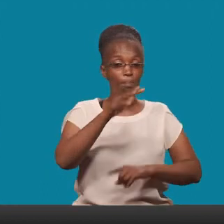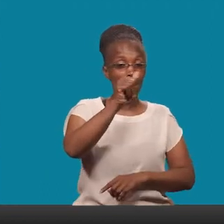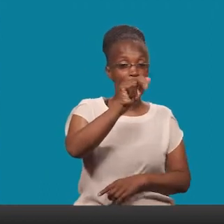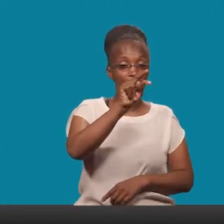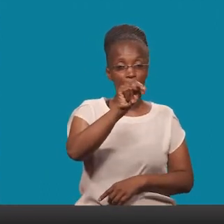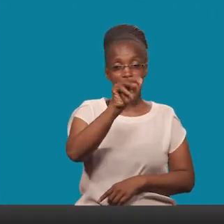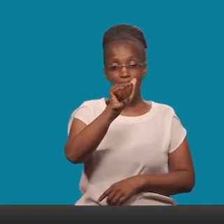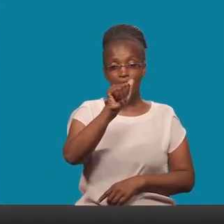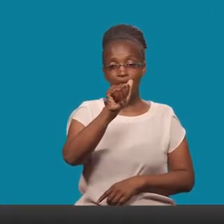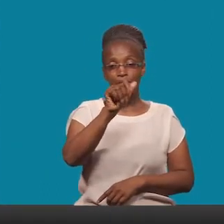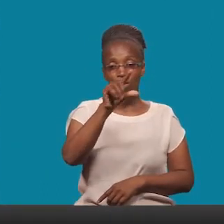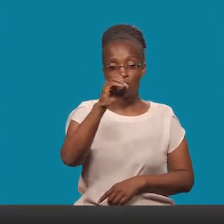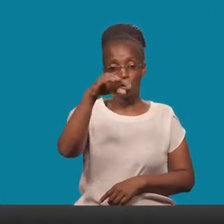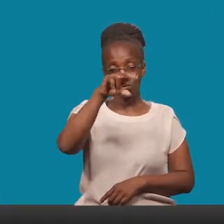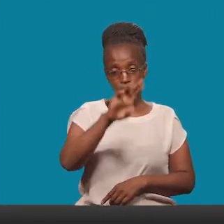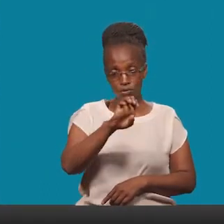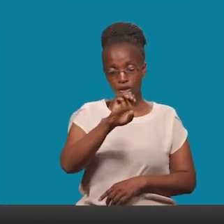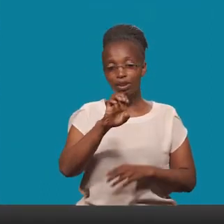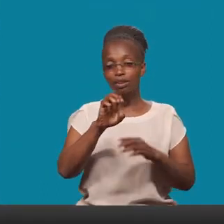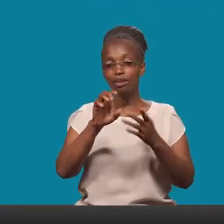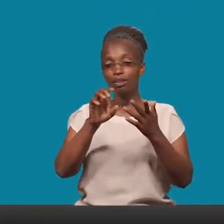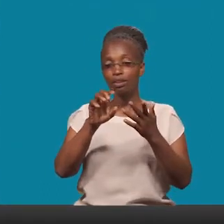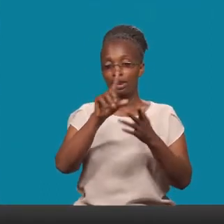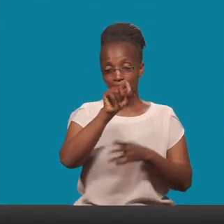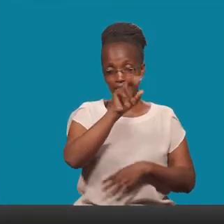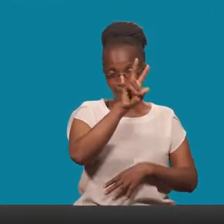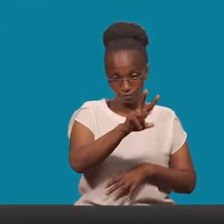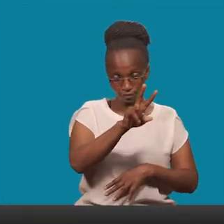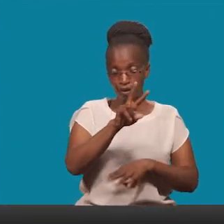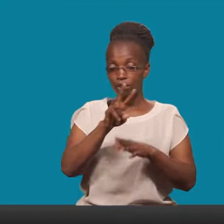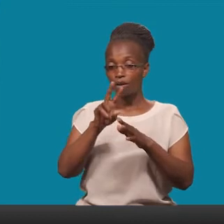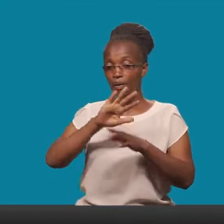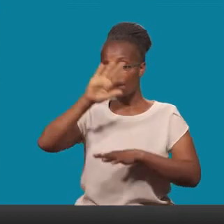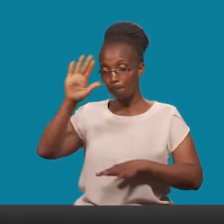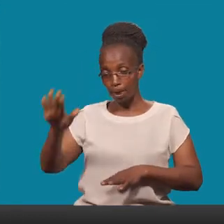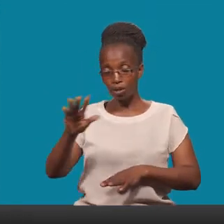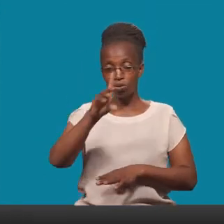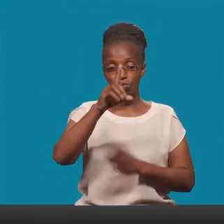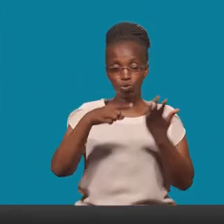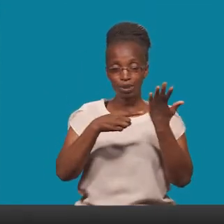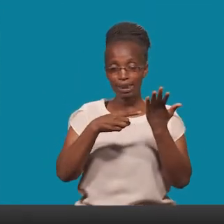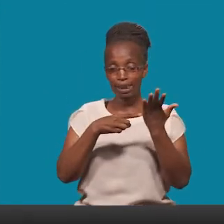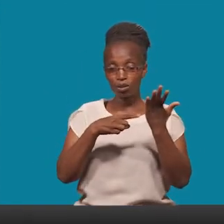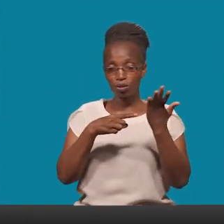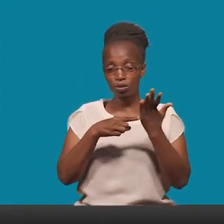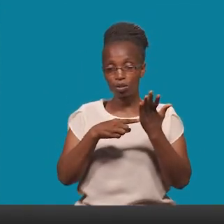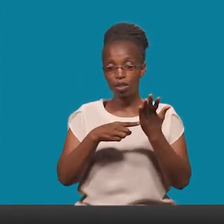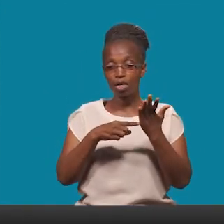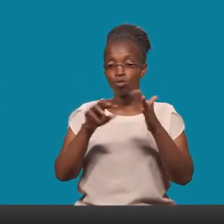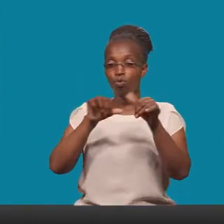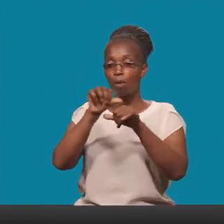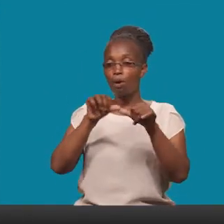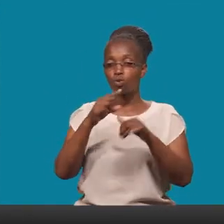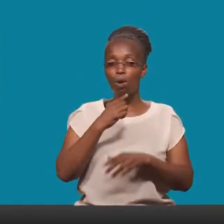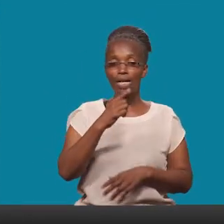transitioned from analog to digital television and radio, resulting in the country being home